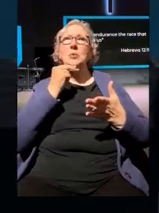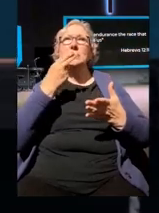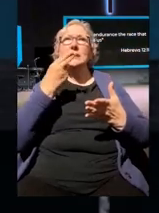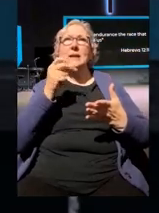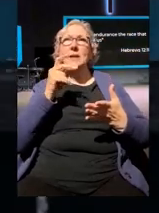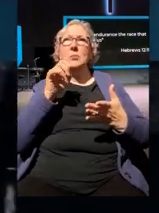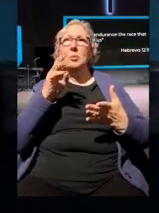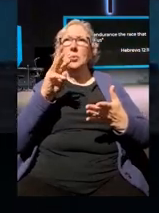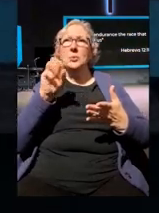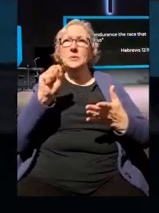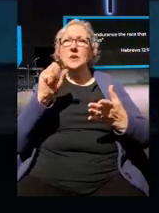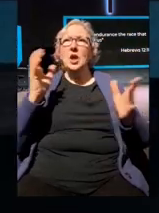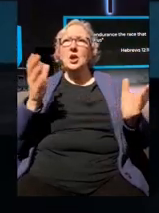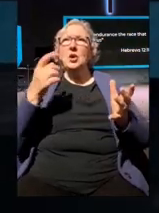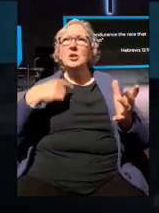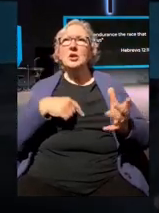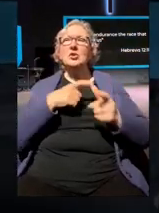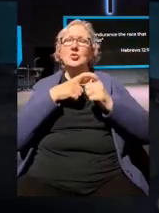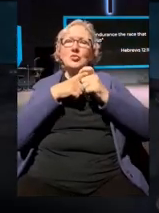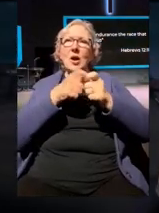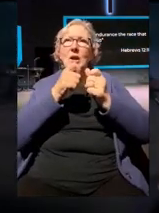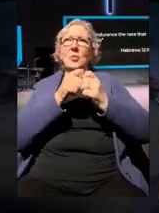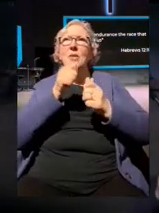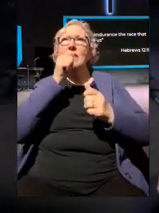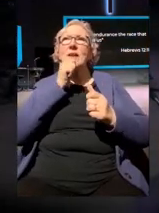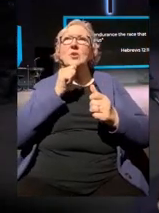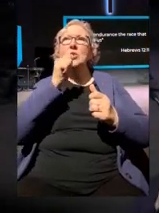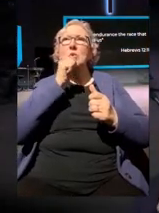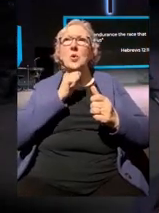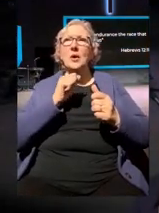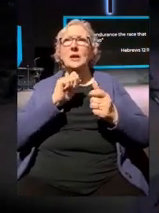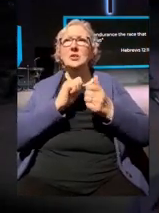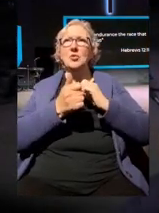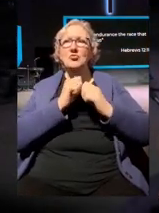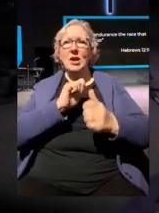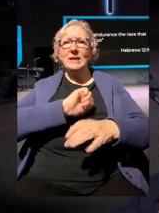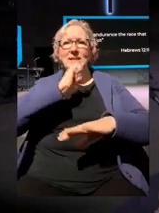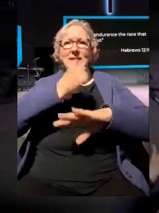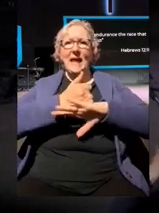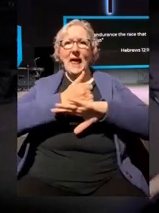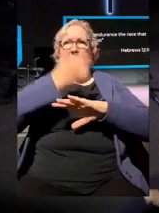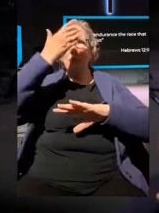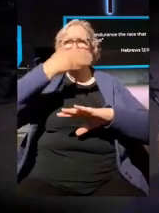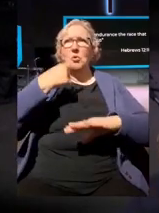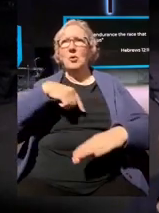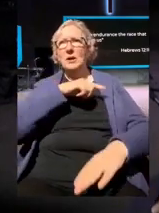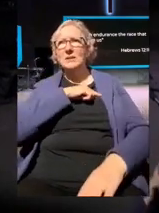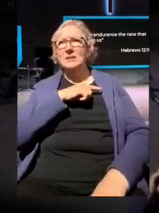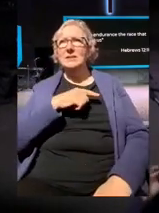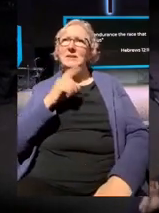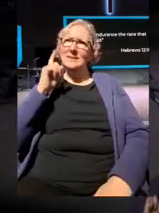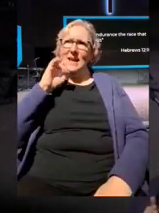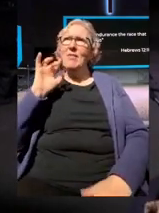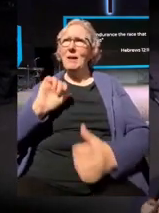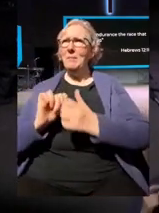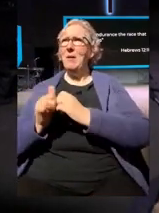run with endurance the race that is set before us. Kind of sounds like a marathon, doesn't